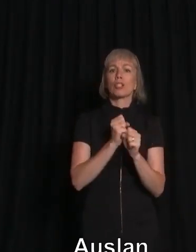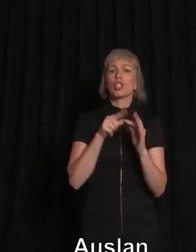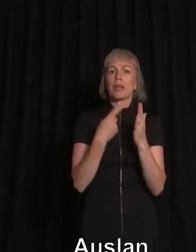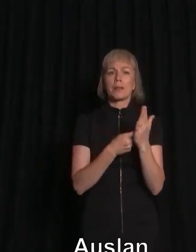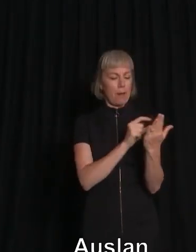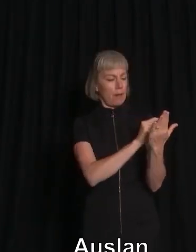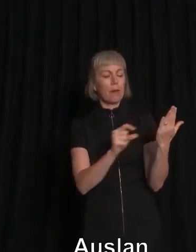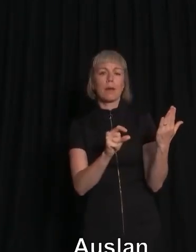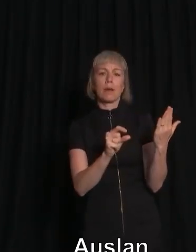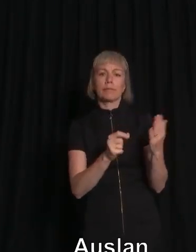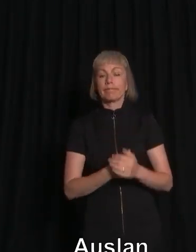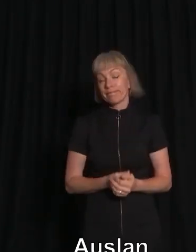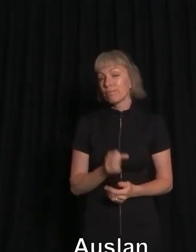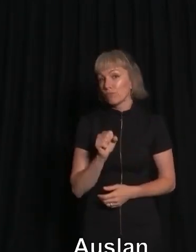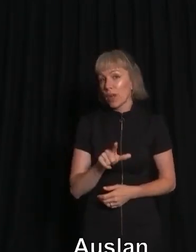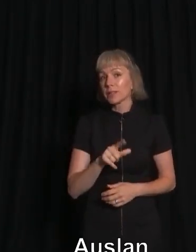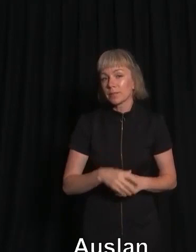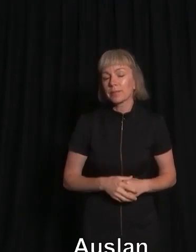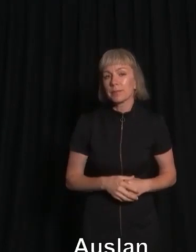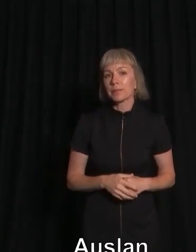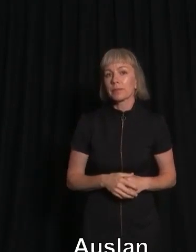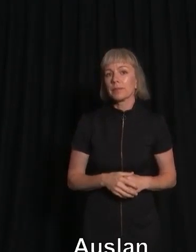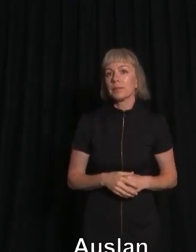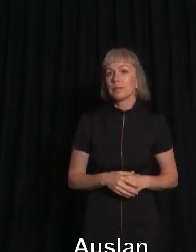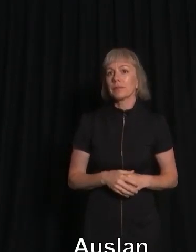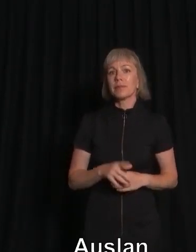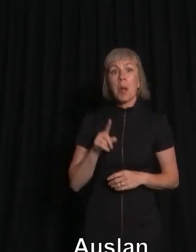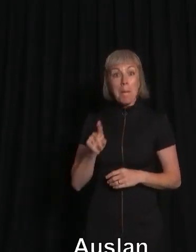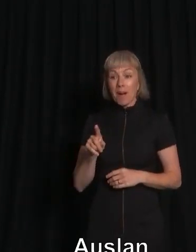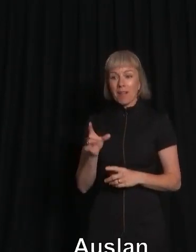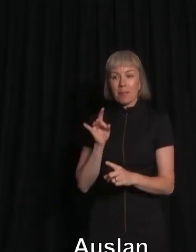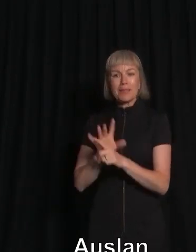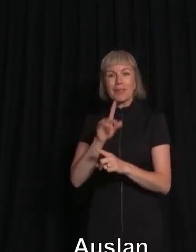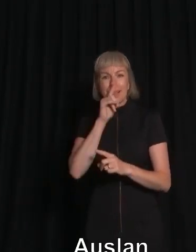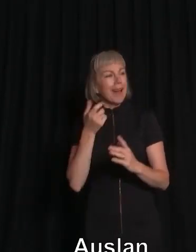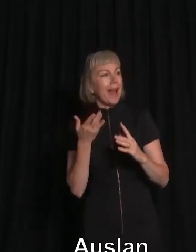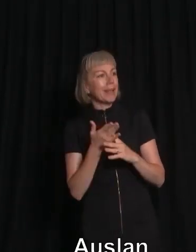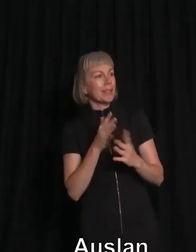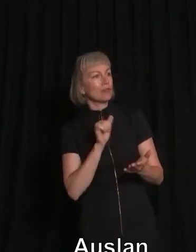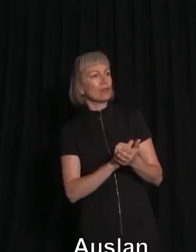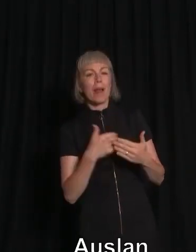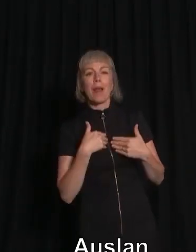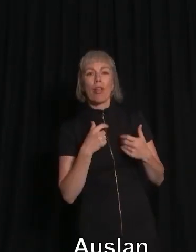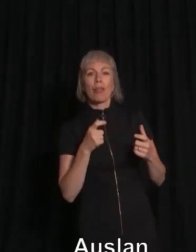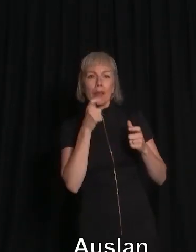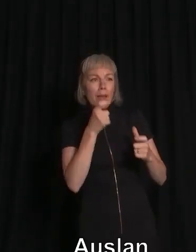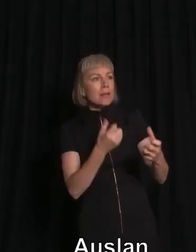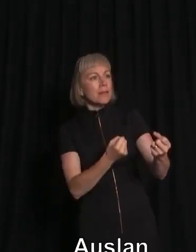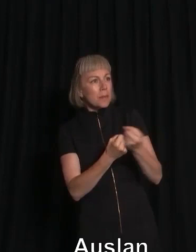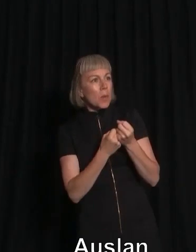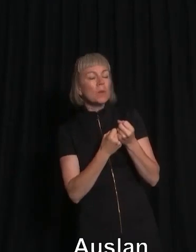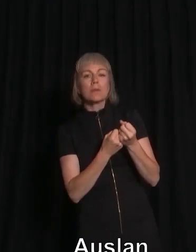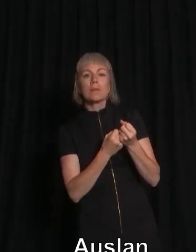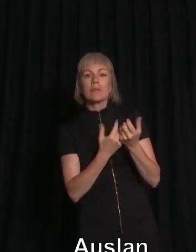Yep. And then ironically, there's an inability to access the healthcare they need, but yet this sometimes an